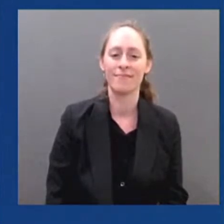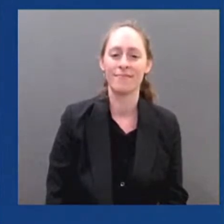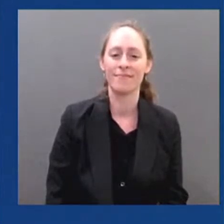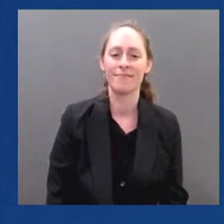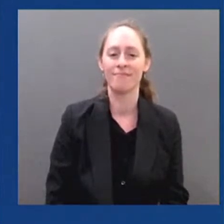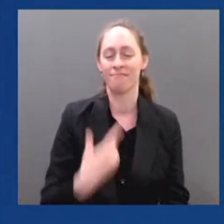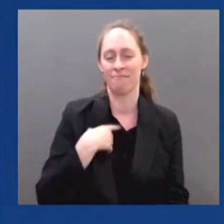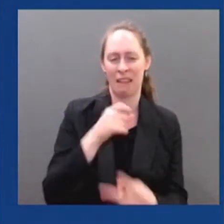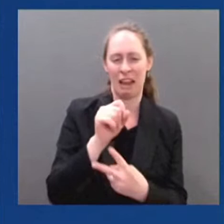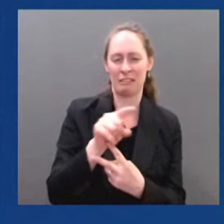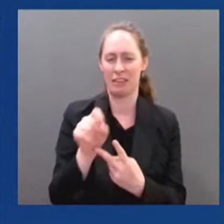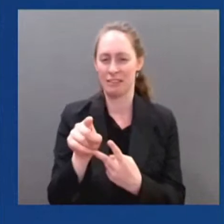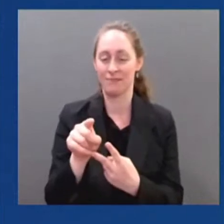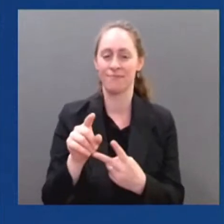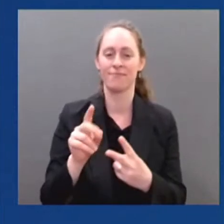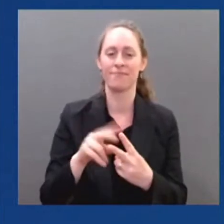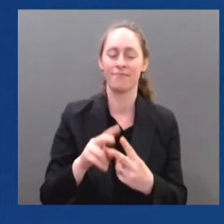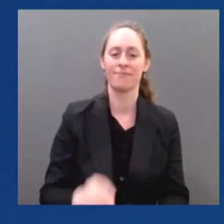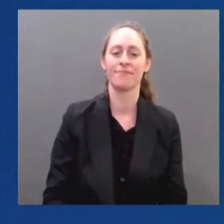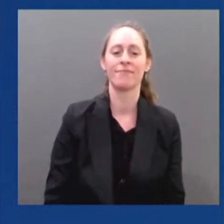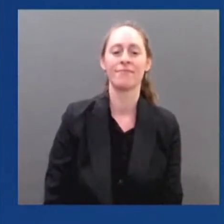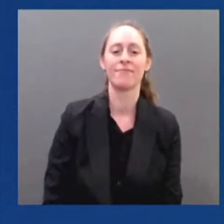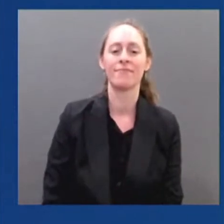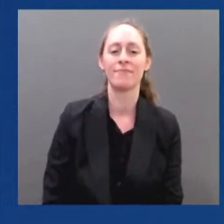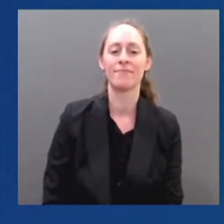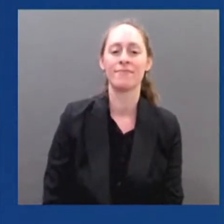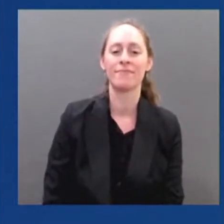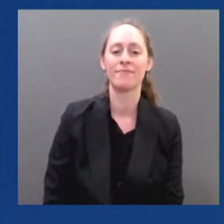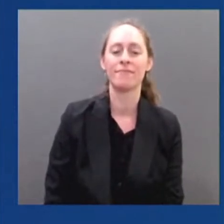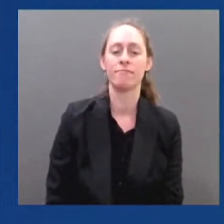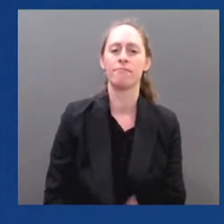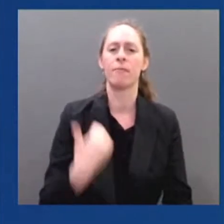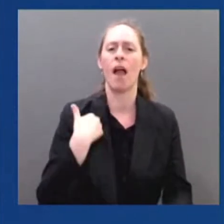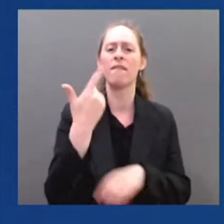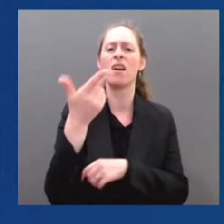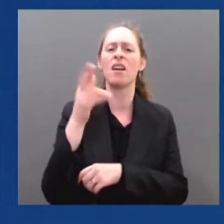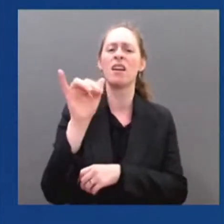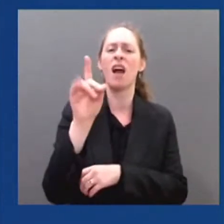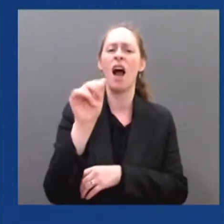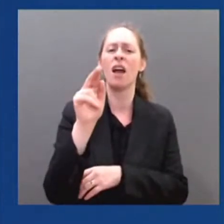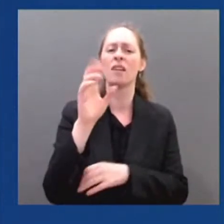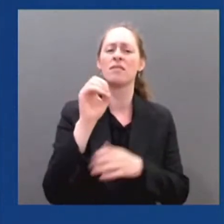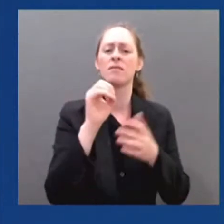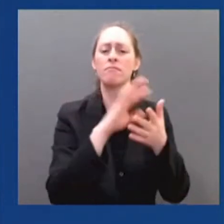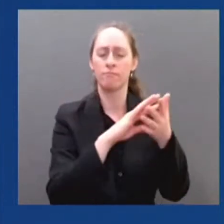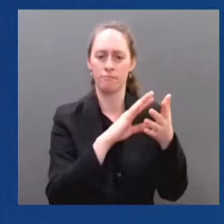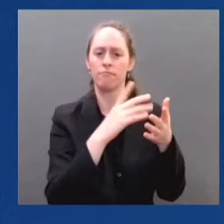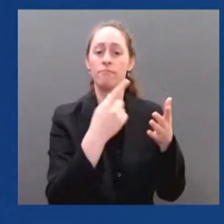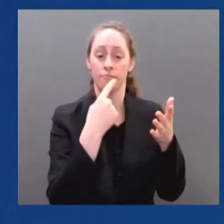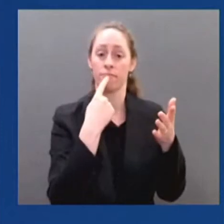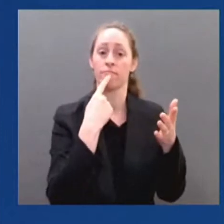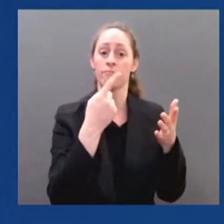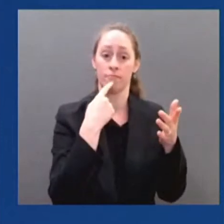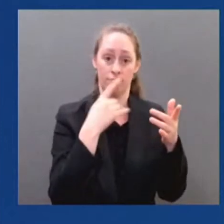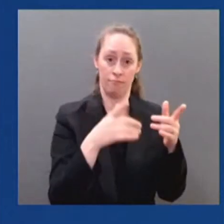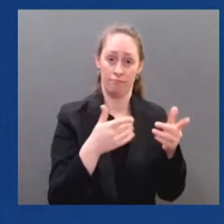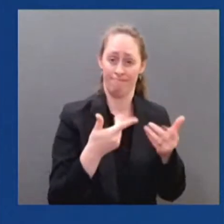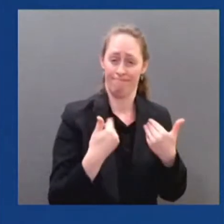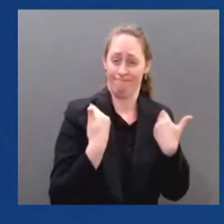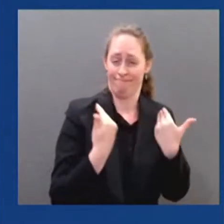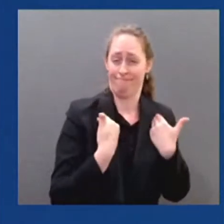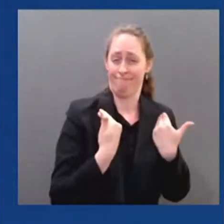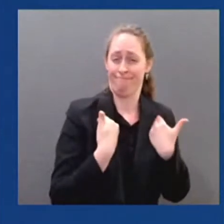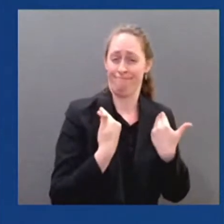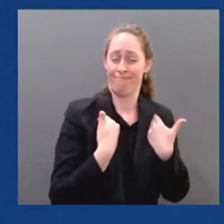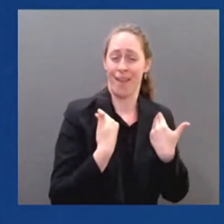say that the doses can be spaced for the primary series for the littlest kids from 4 or 3, depending if it's Moderna or